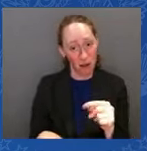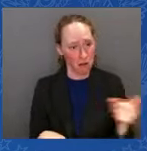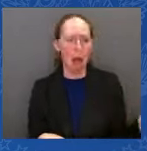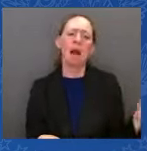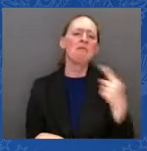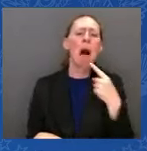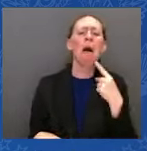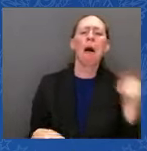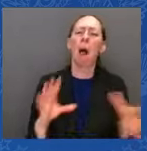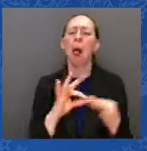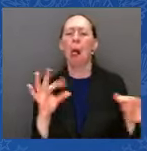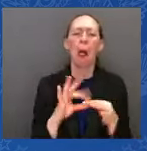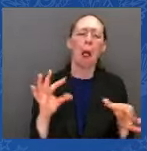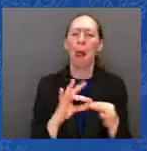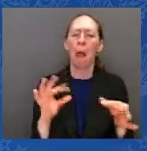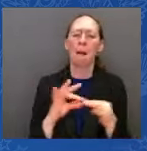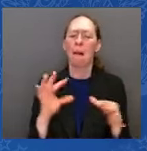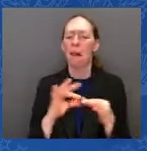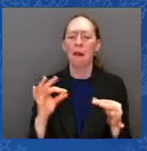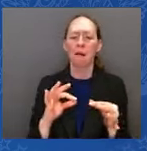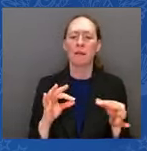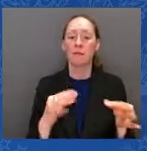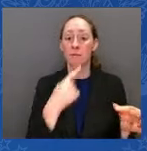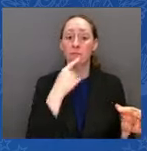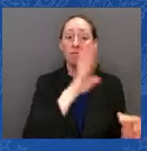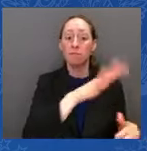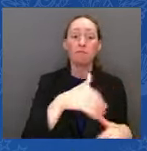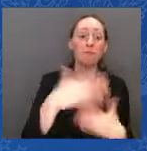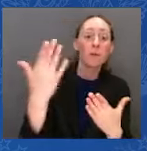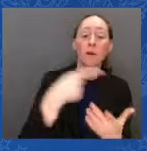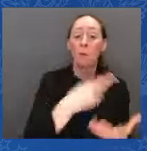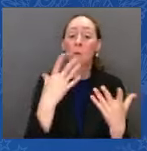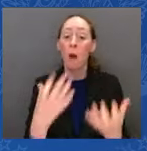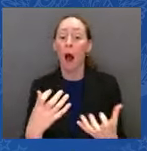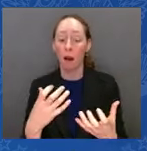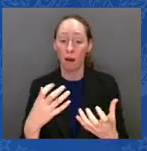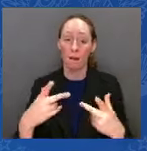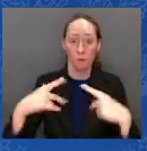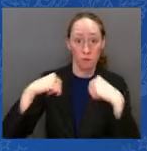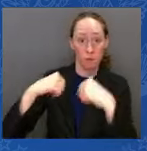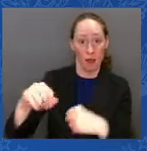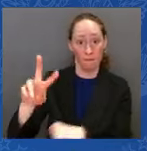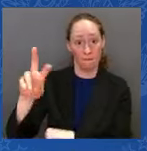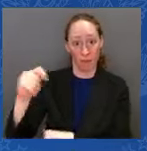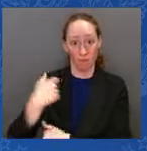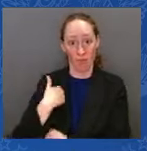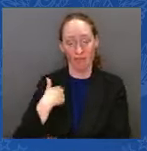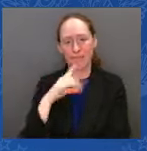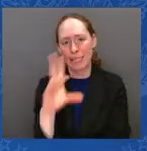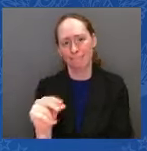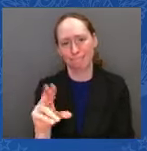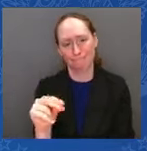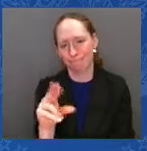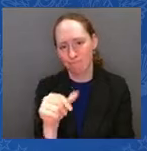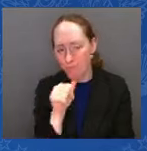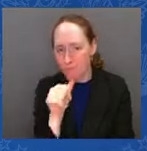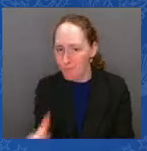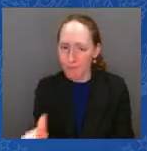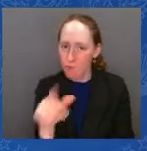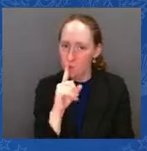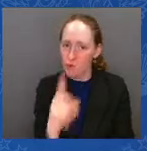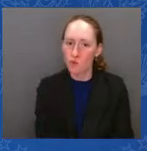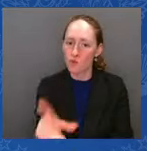actual proposal are their exclusive protection for veterans. But they say it's unusual language we use